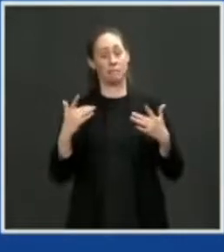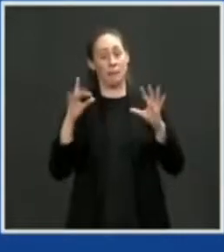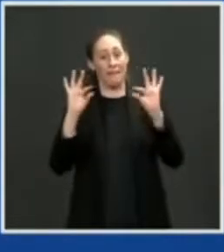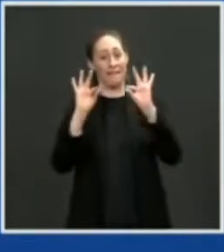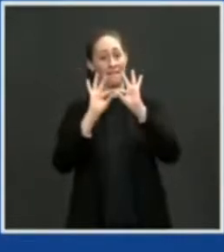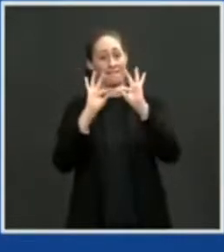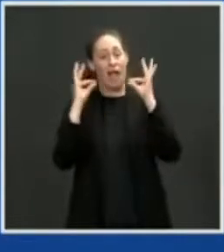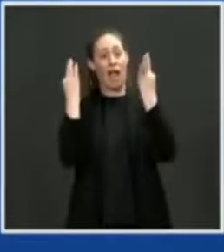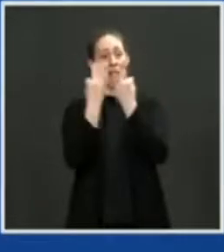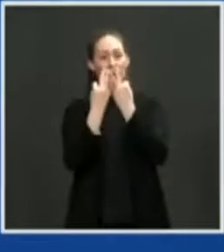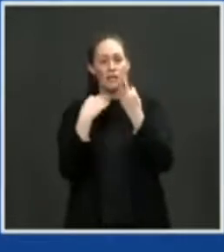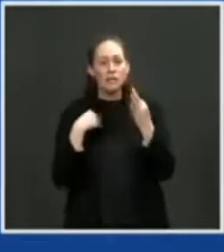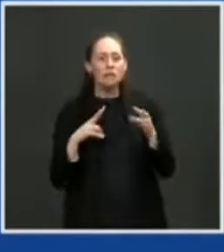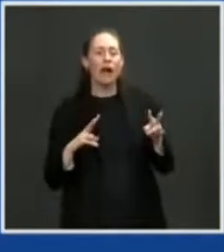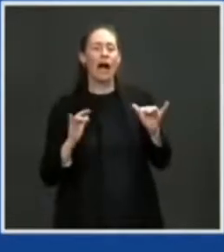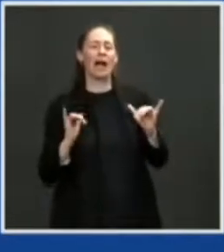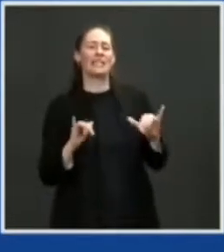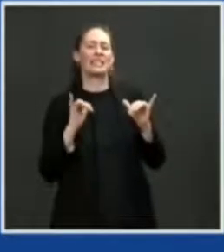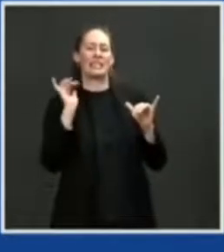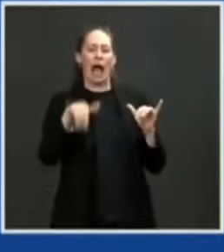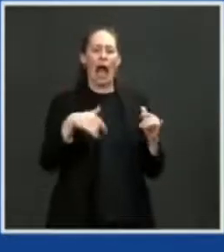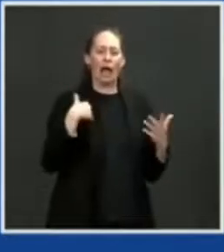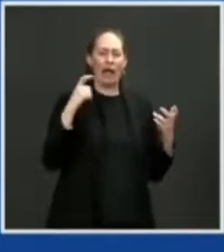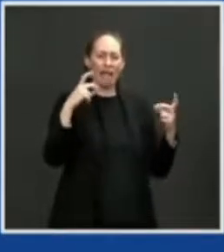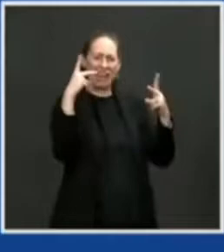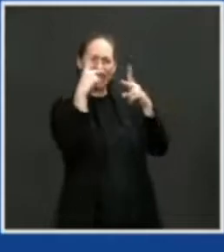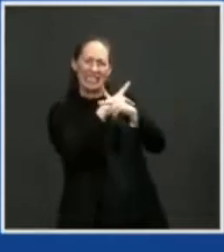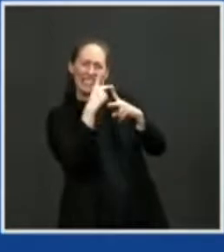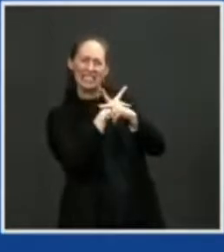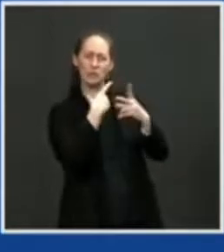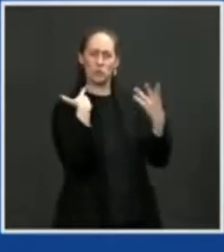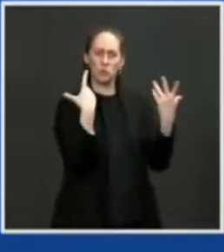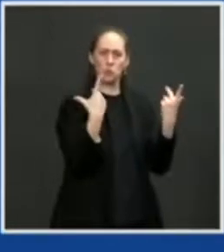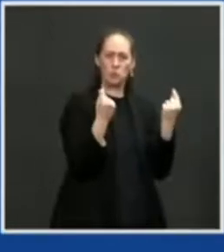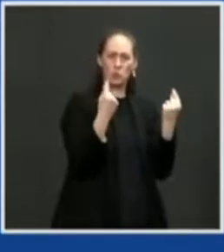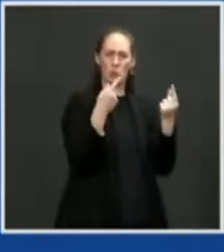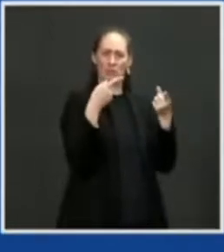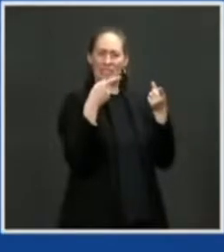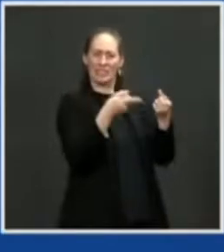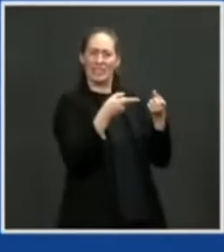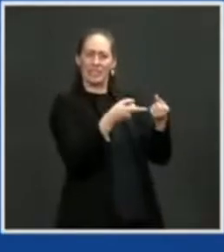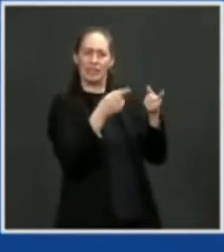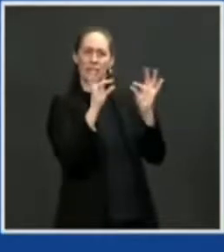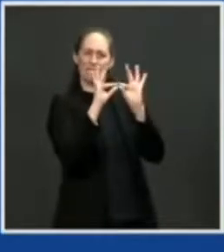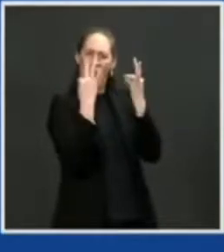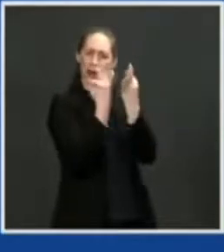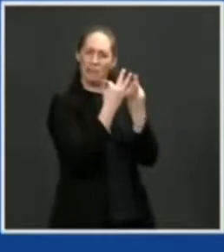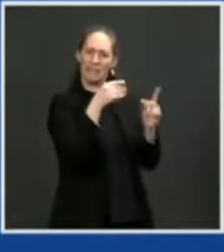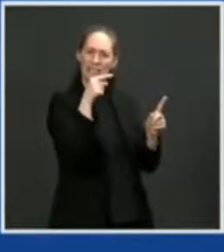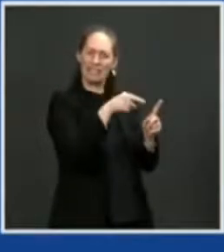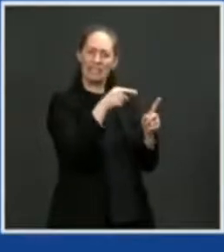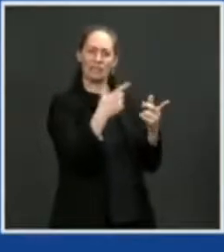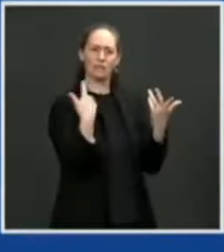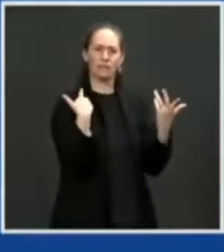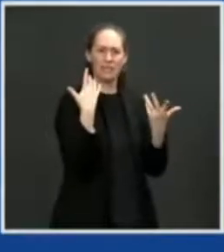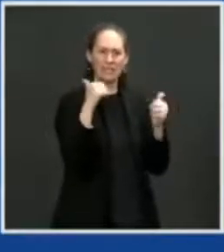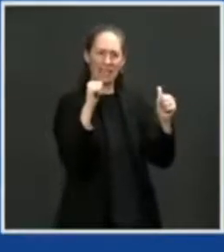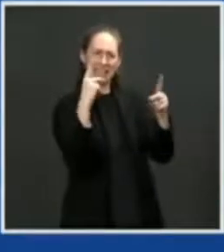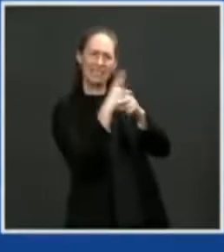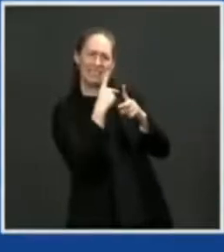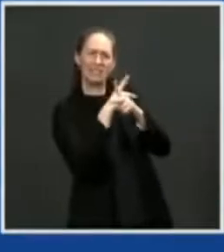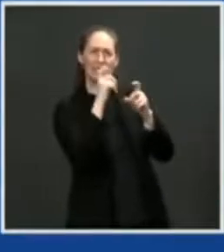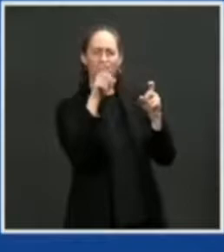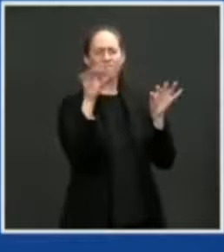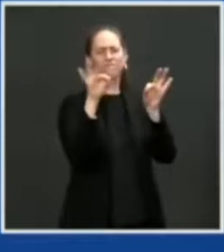out now with Mexico their willingness to take more of those families back. Take them. That's what's happening. They're not